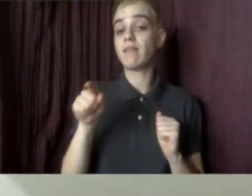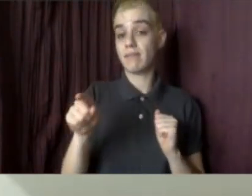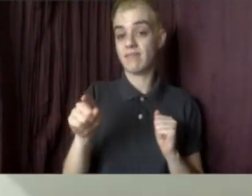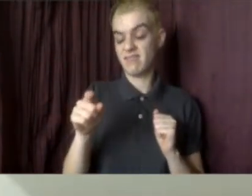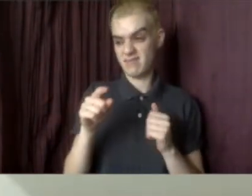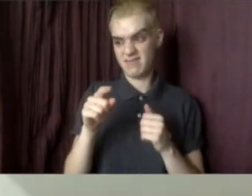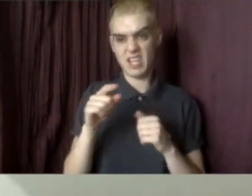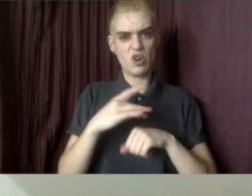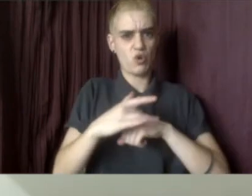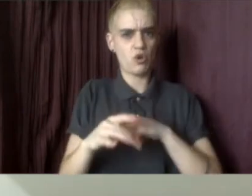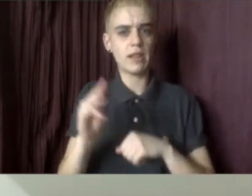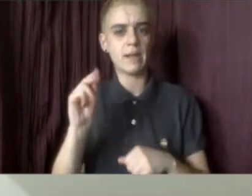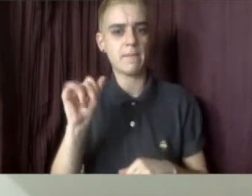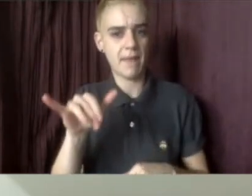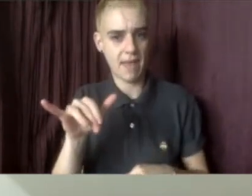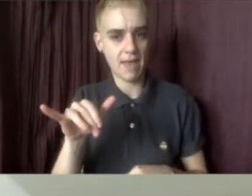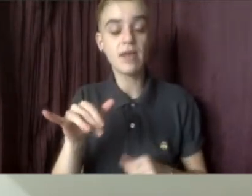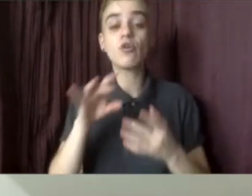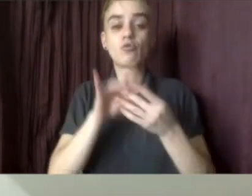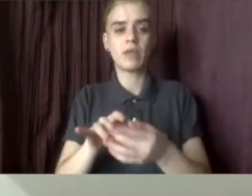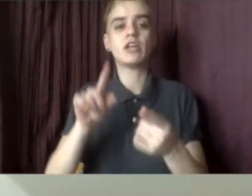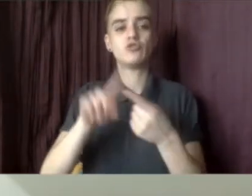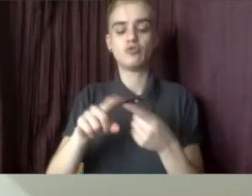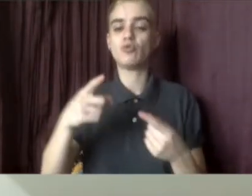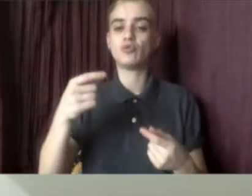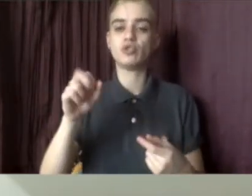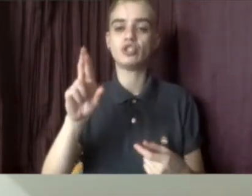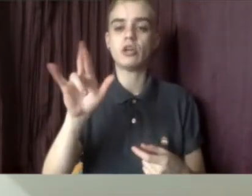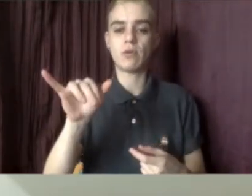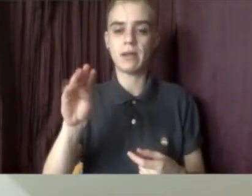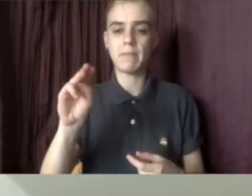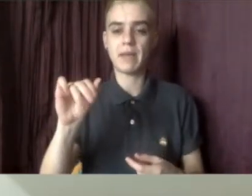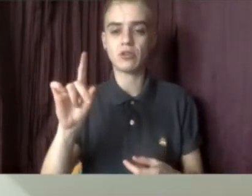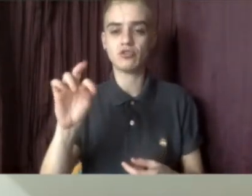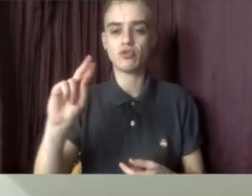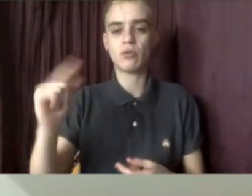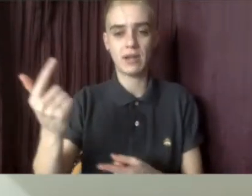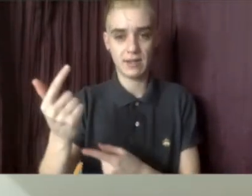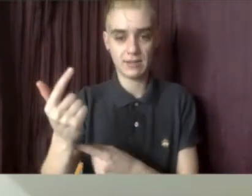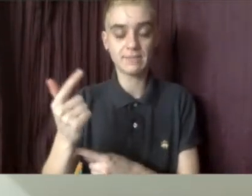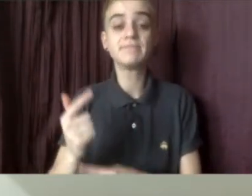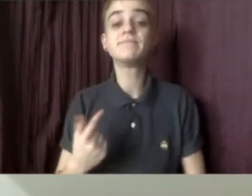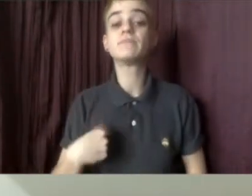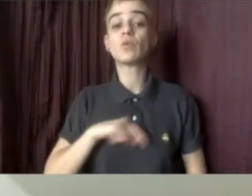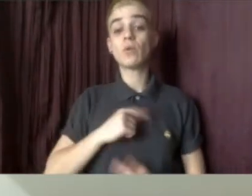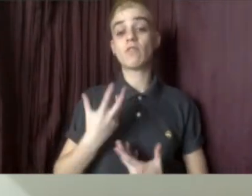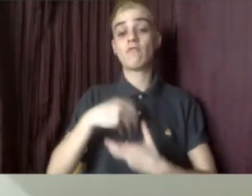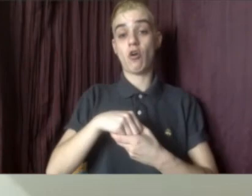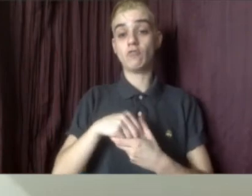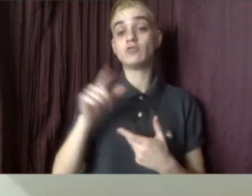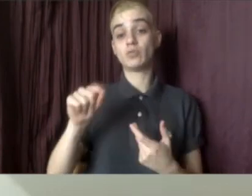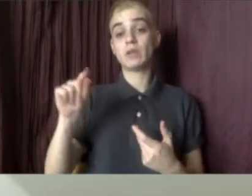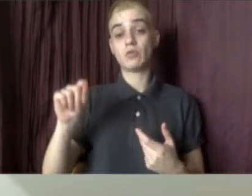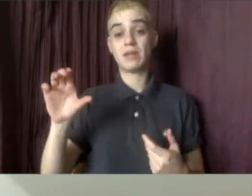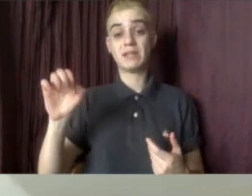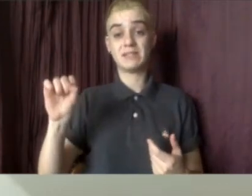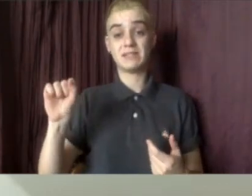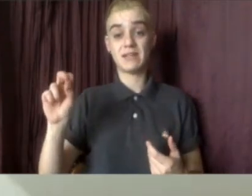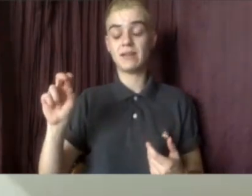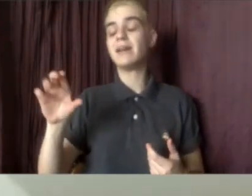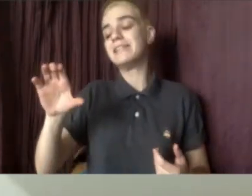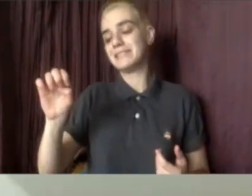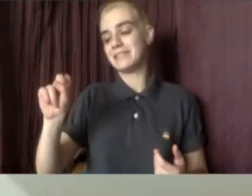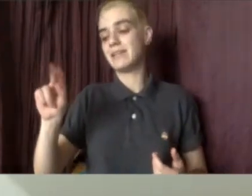I also led last year and had a really great time doing it. This Bureau was just wonderful to work with and, to roll with the punches